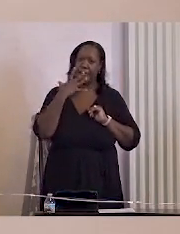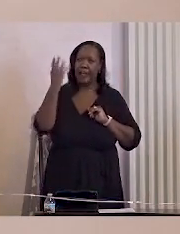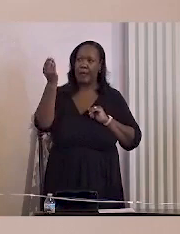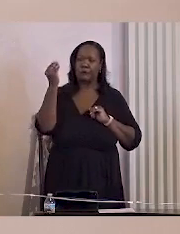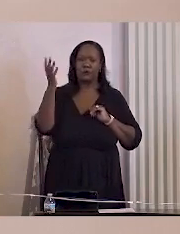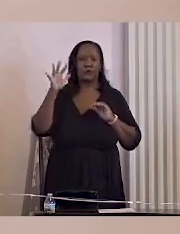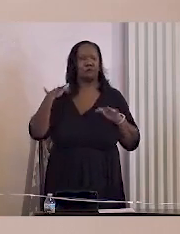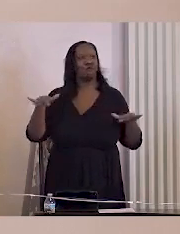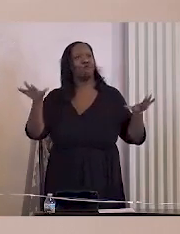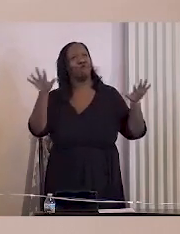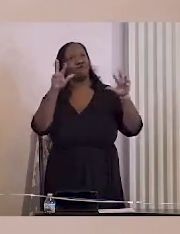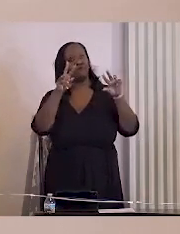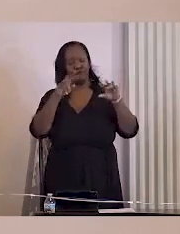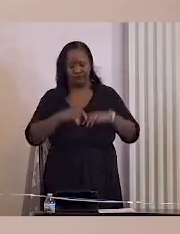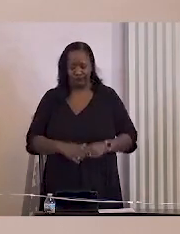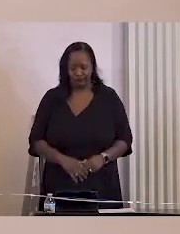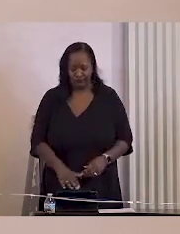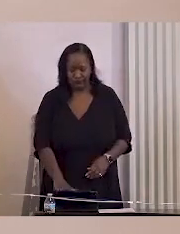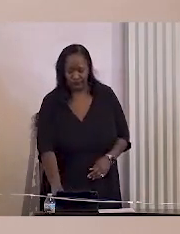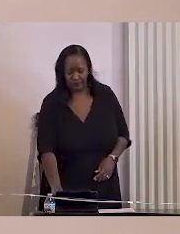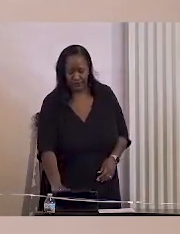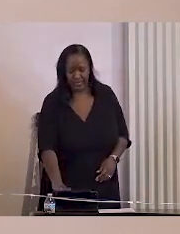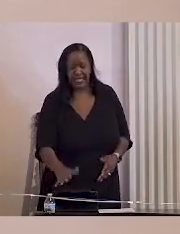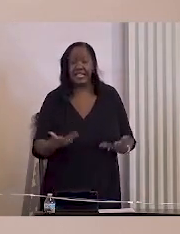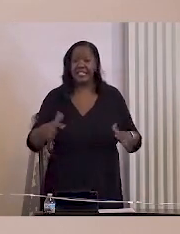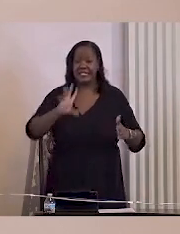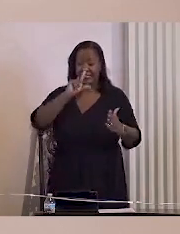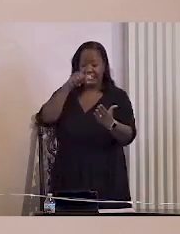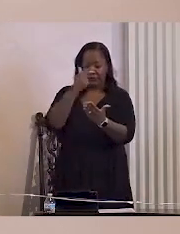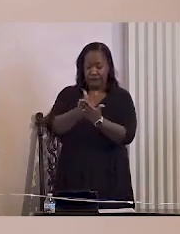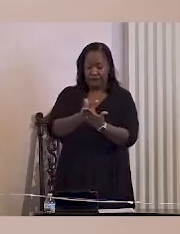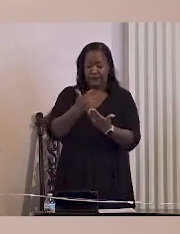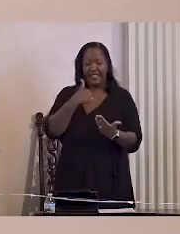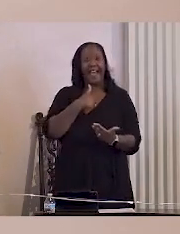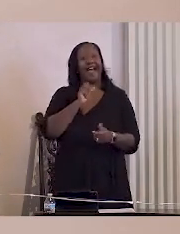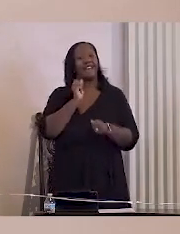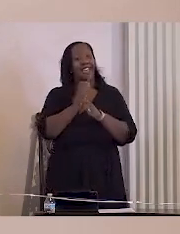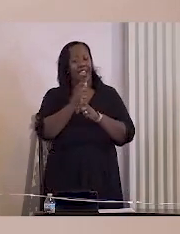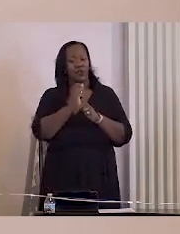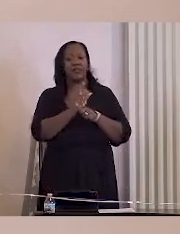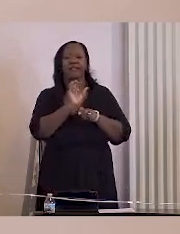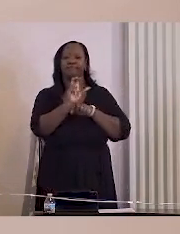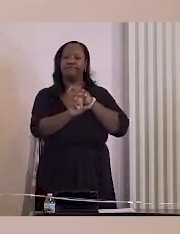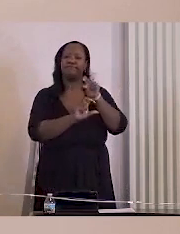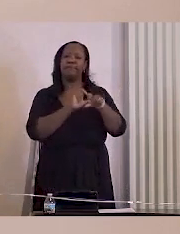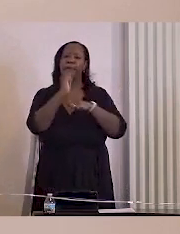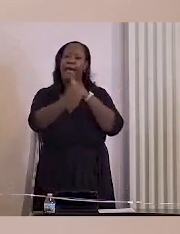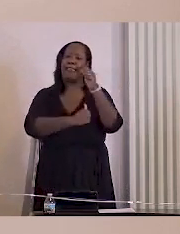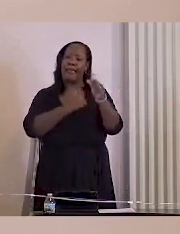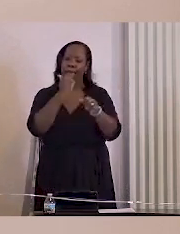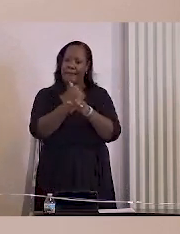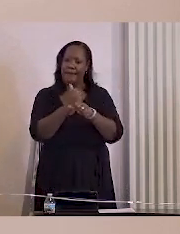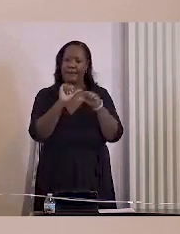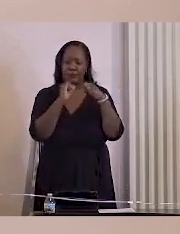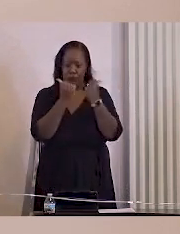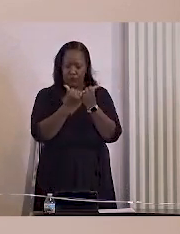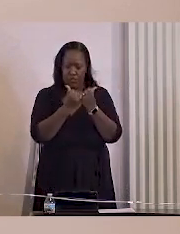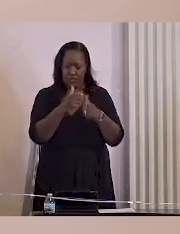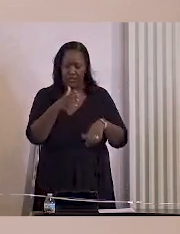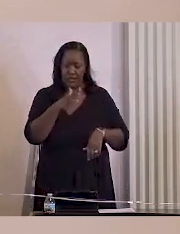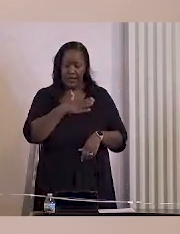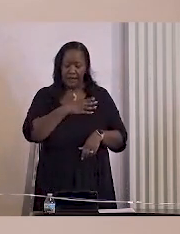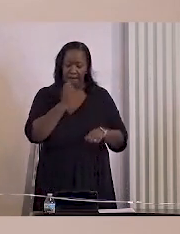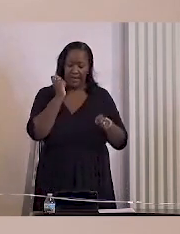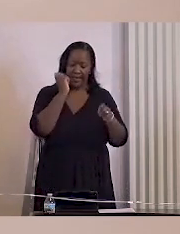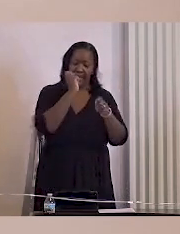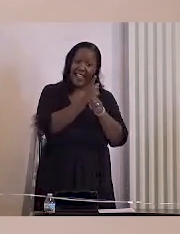Since graduating, I've given annually to my alumni association. My annual gift to them is less than my